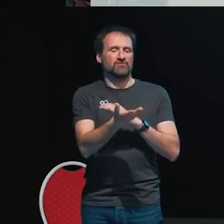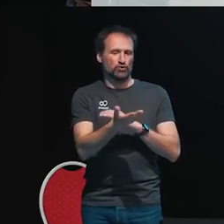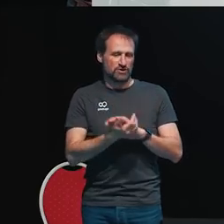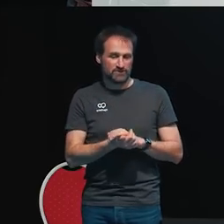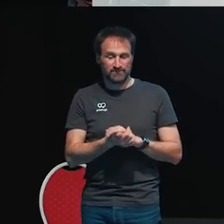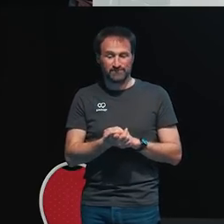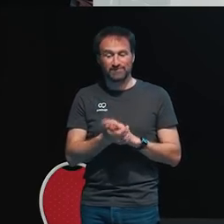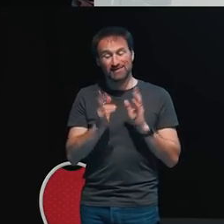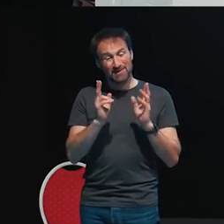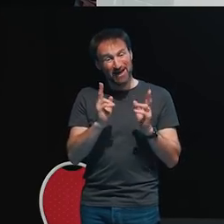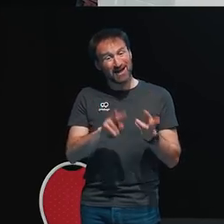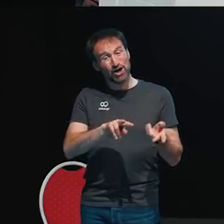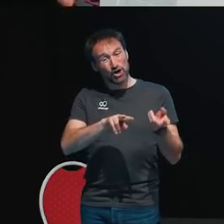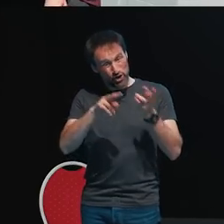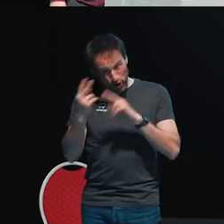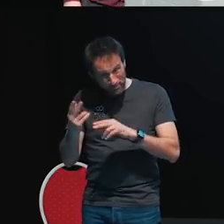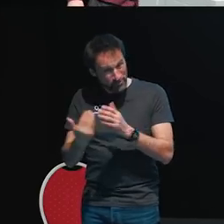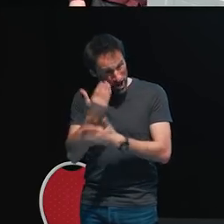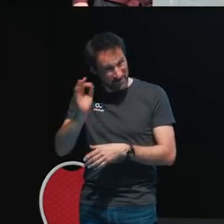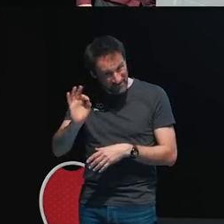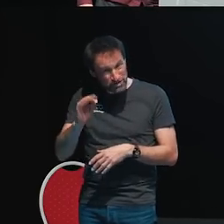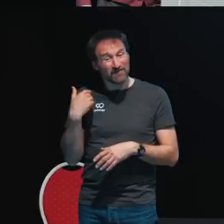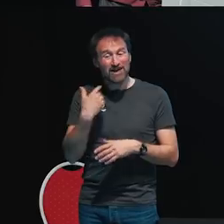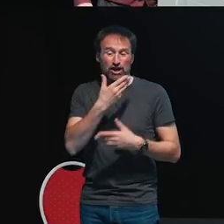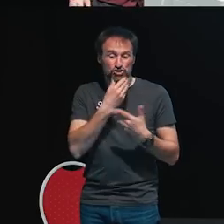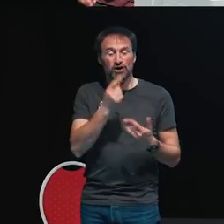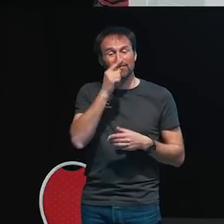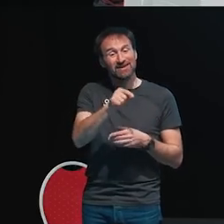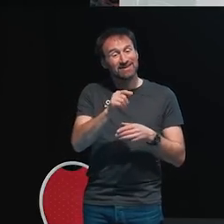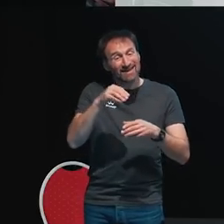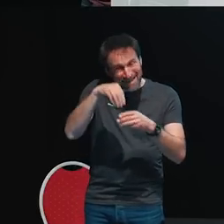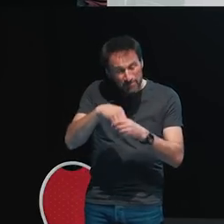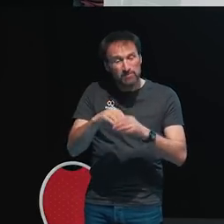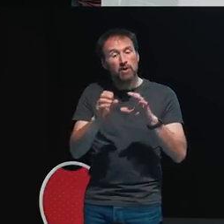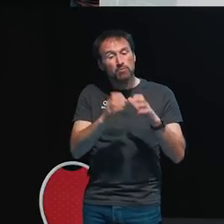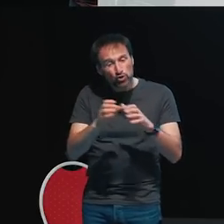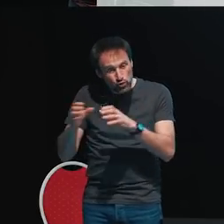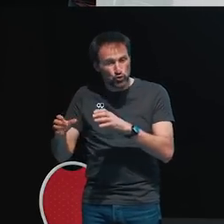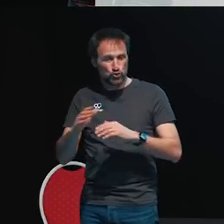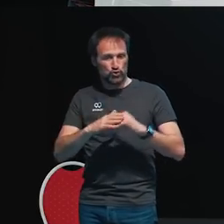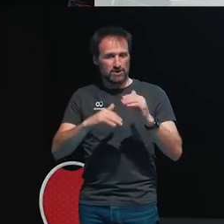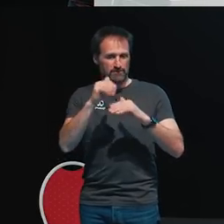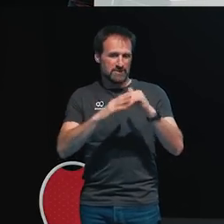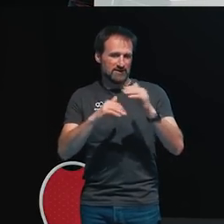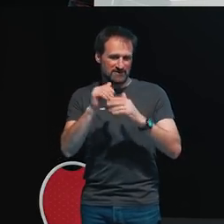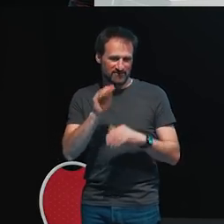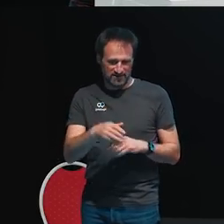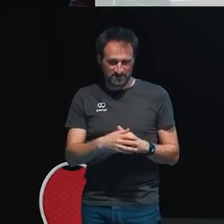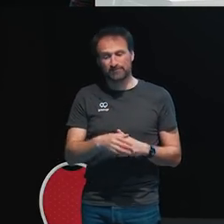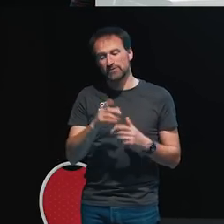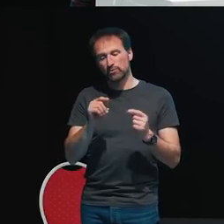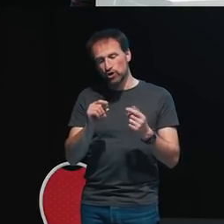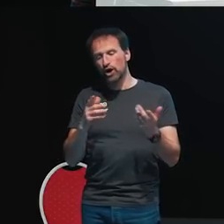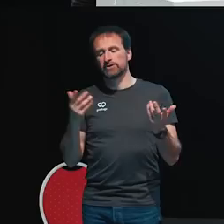Instead, it'd be nice if there were actually built-in modules, and this is what this could look like. You'd